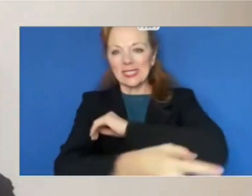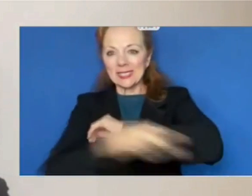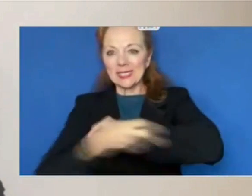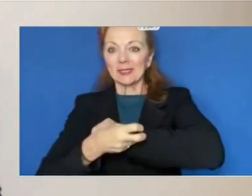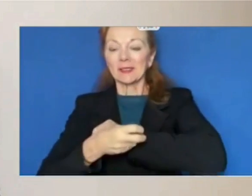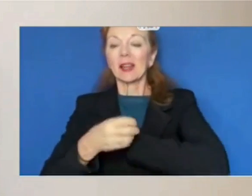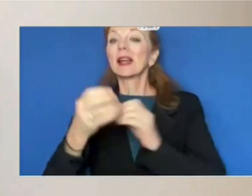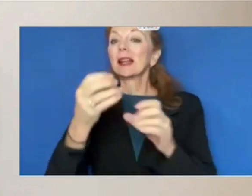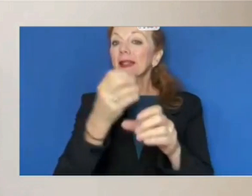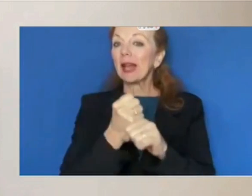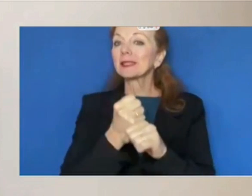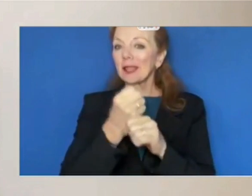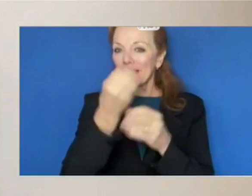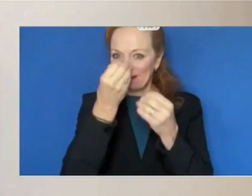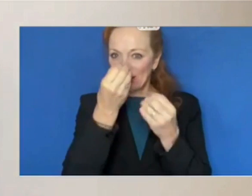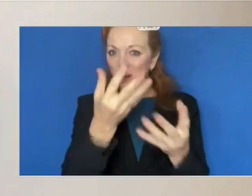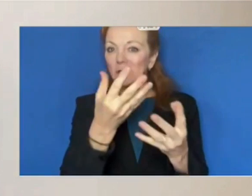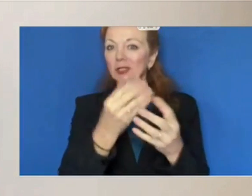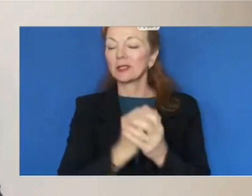Hopefully that answers your question.